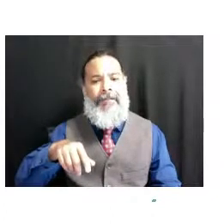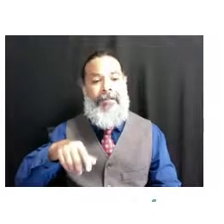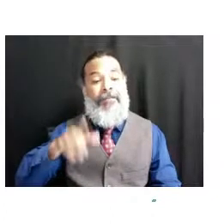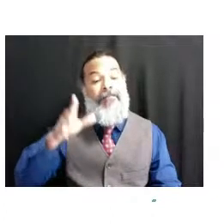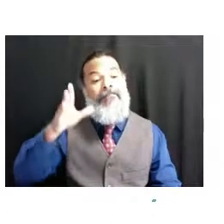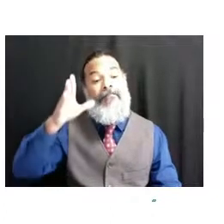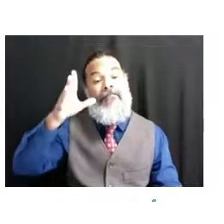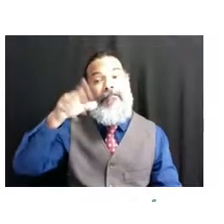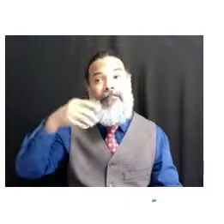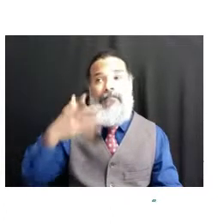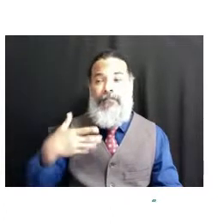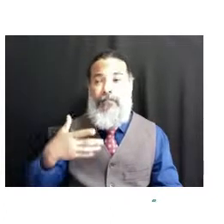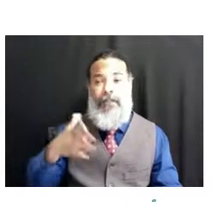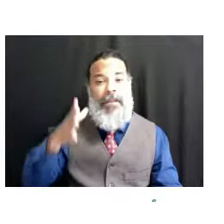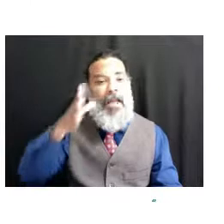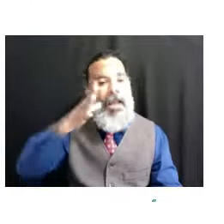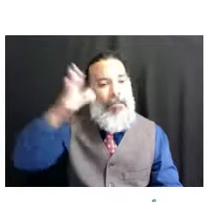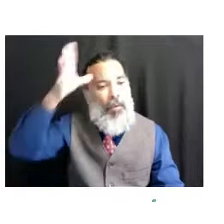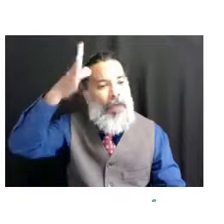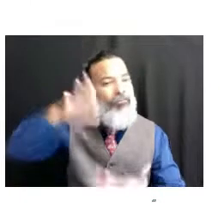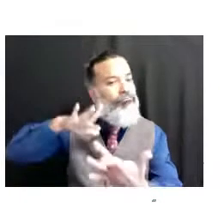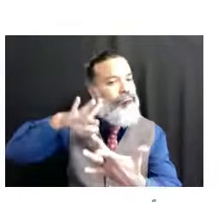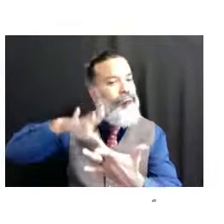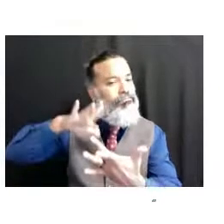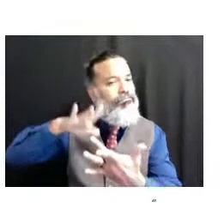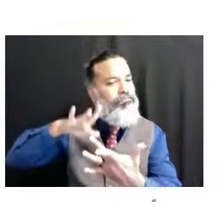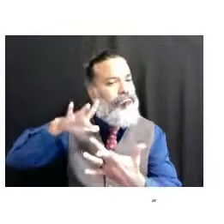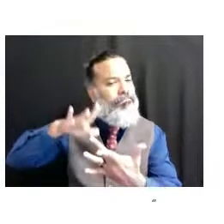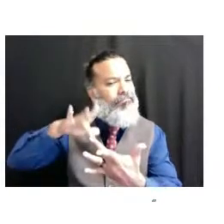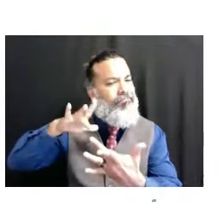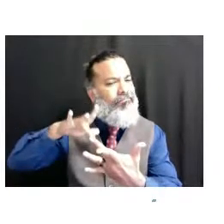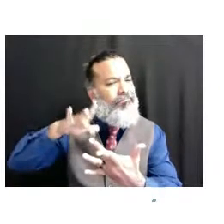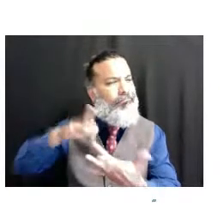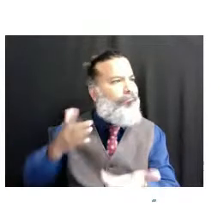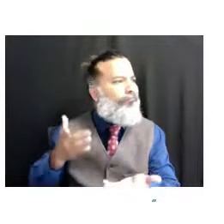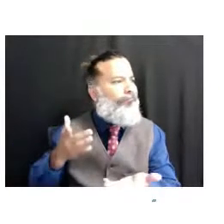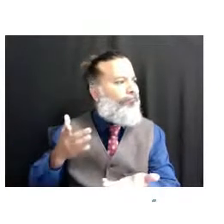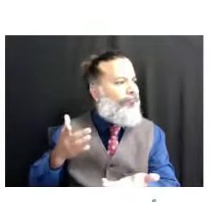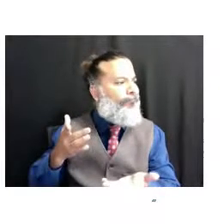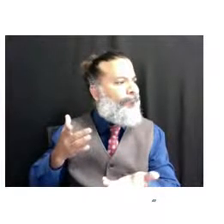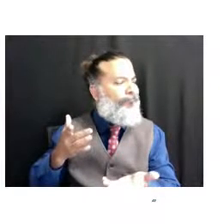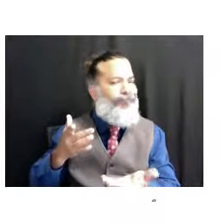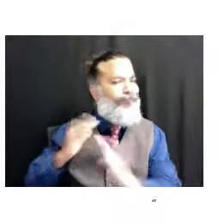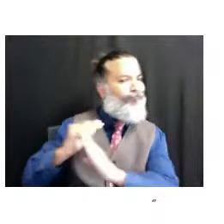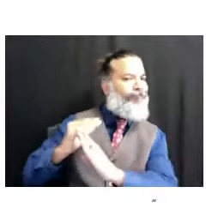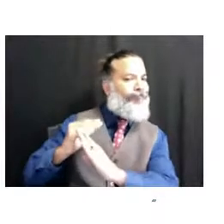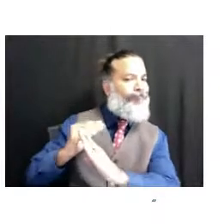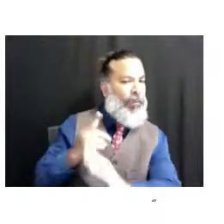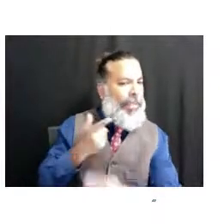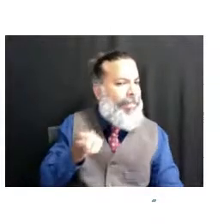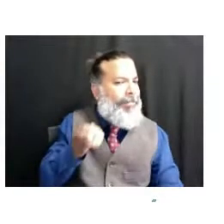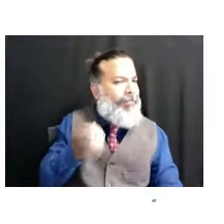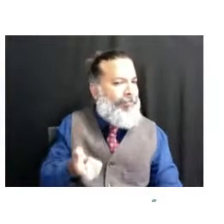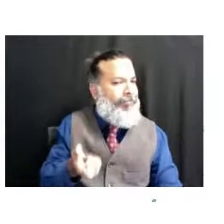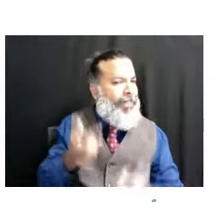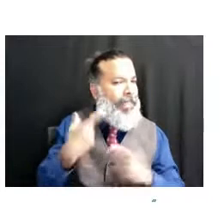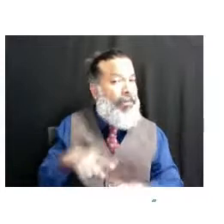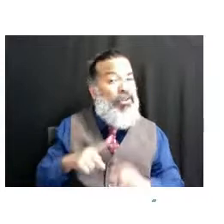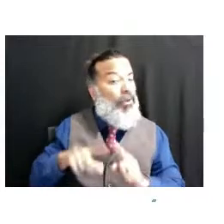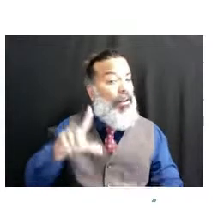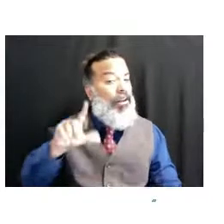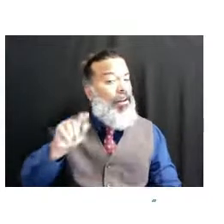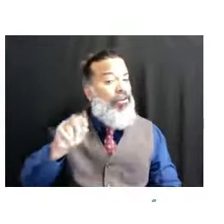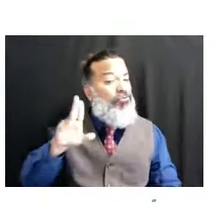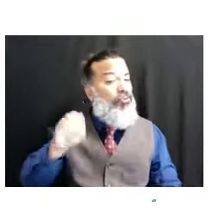parental contact was almost prevented. So Latrobe never knew